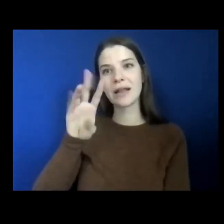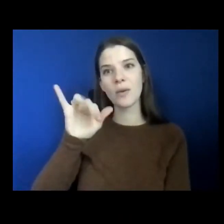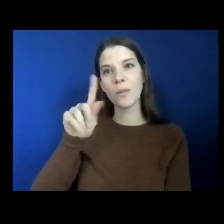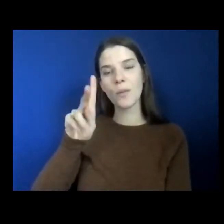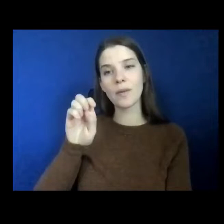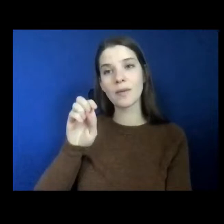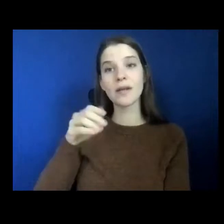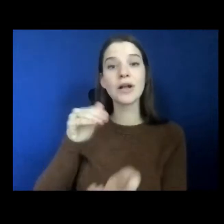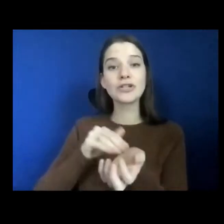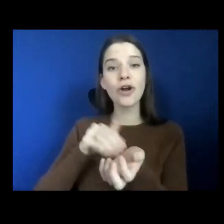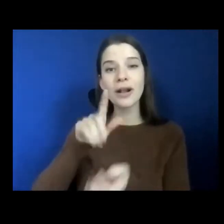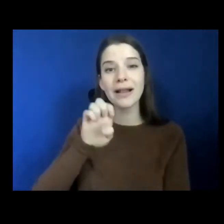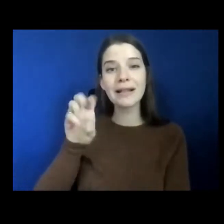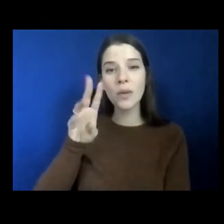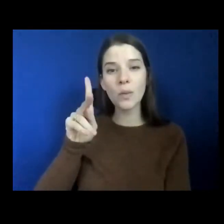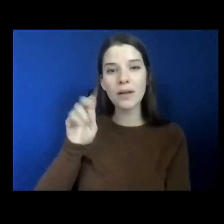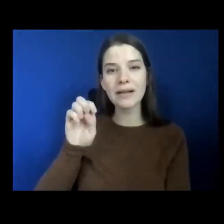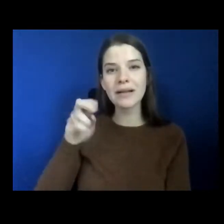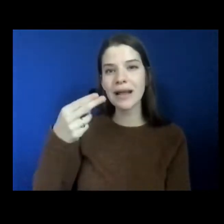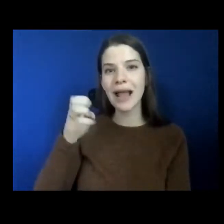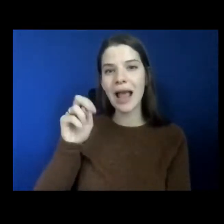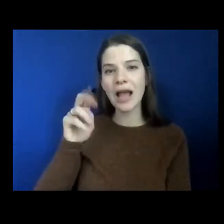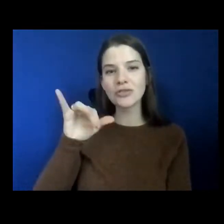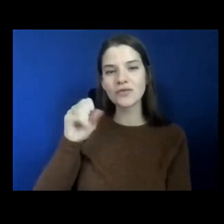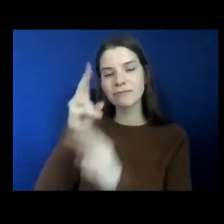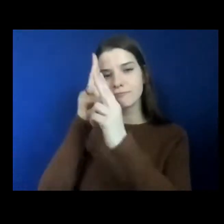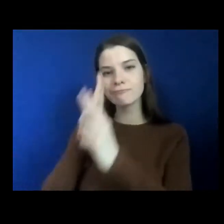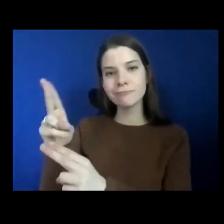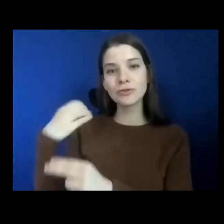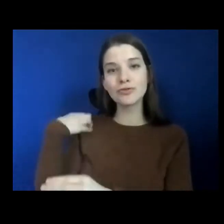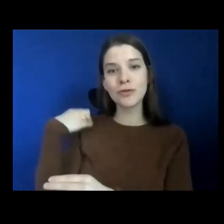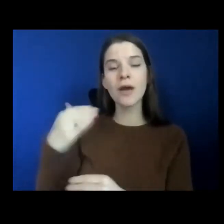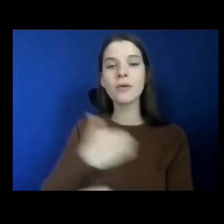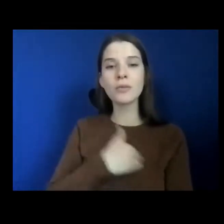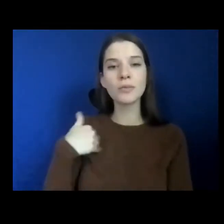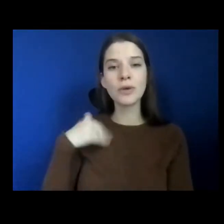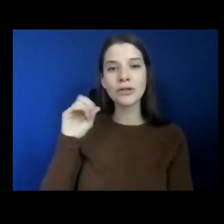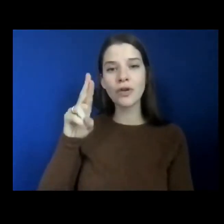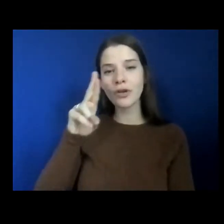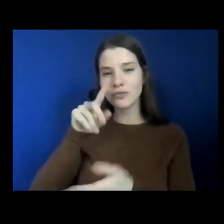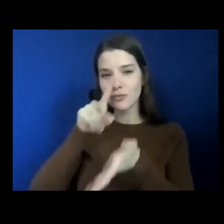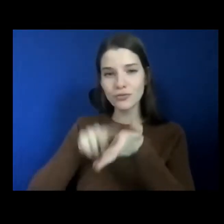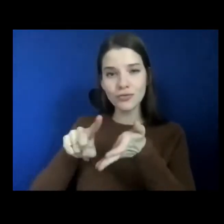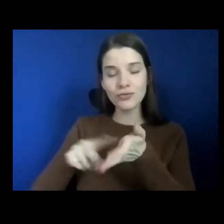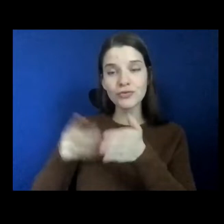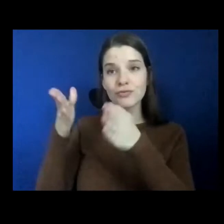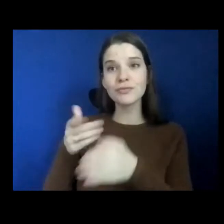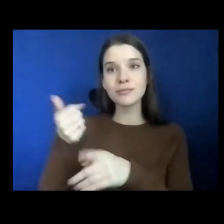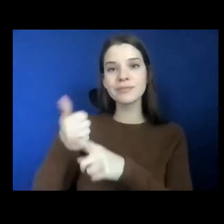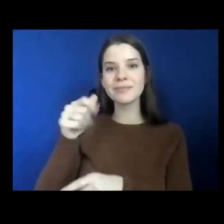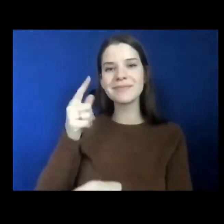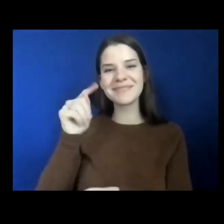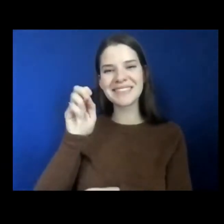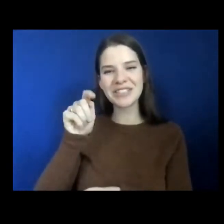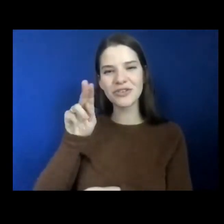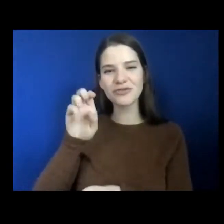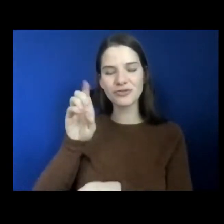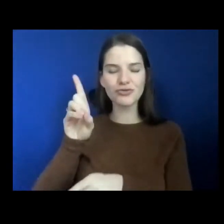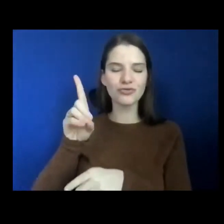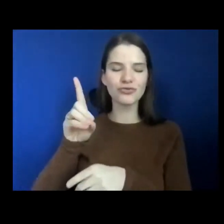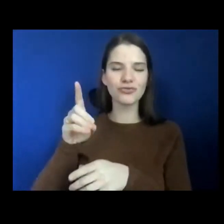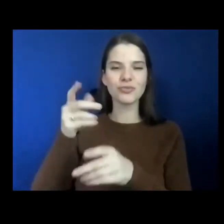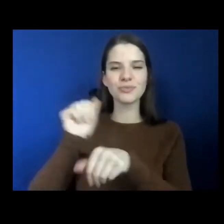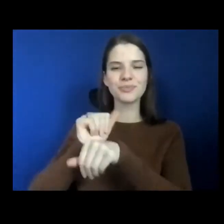G. Wilkie, the Hendricks Endowed Chair in Breast Cancer Research, is a tenured professor of surgery,